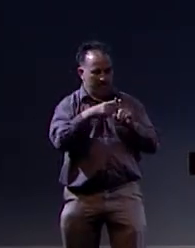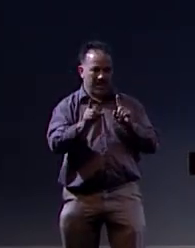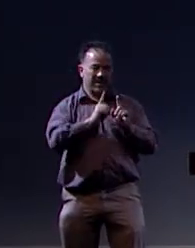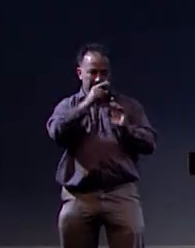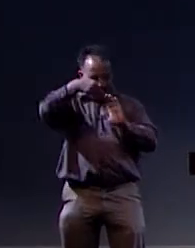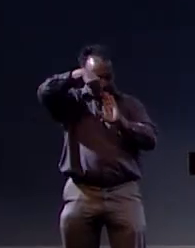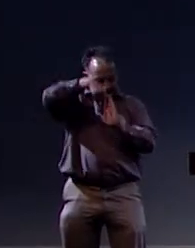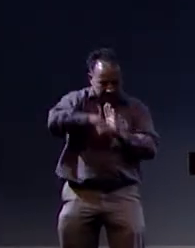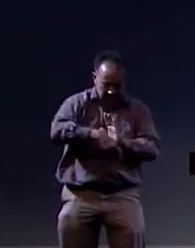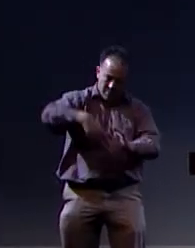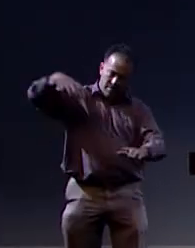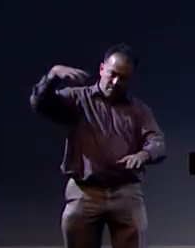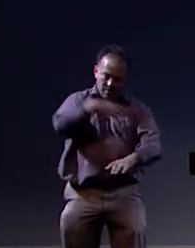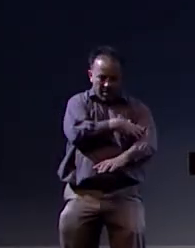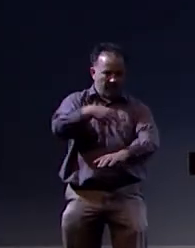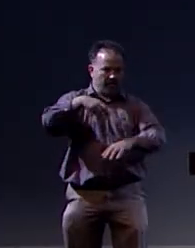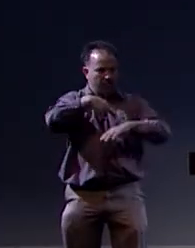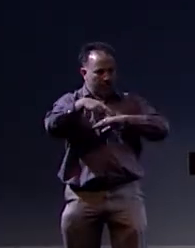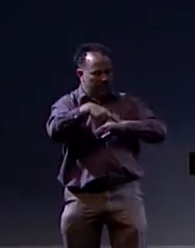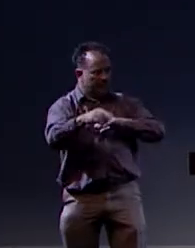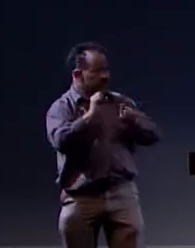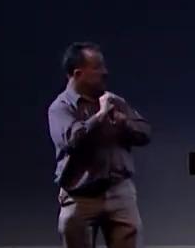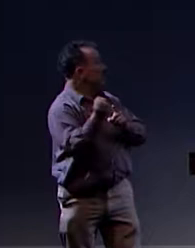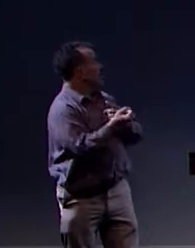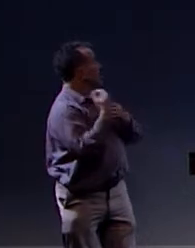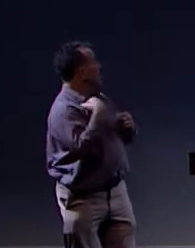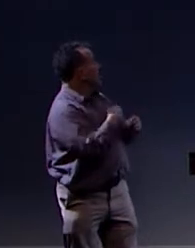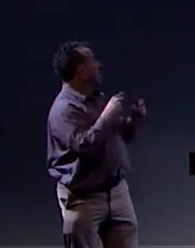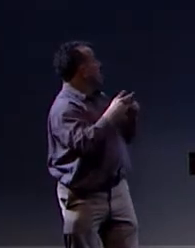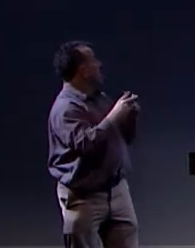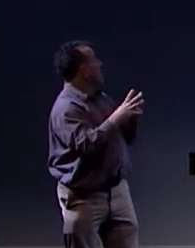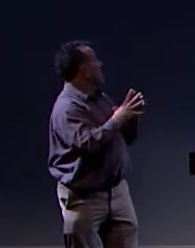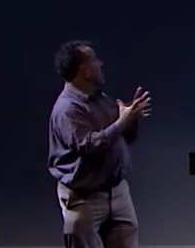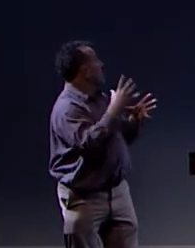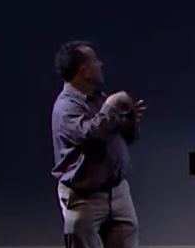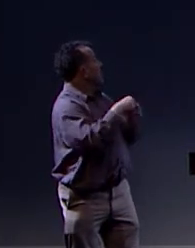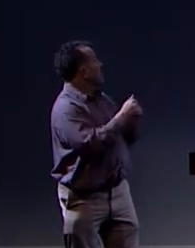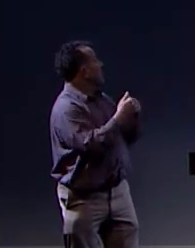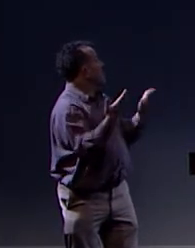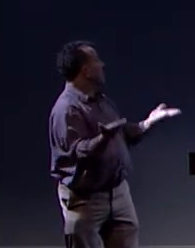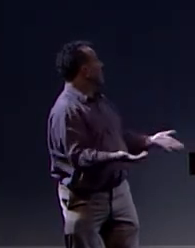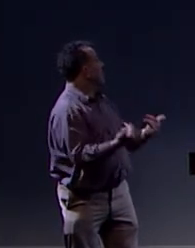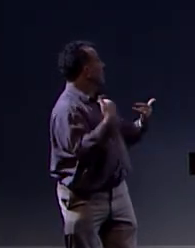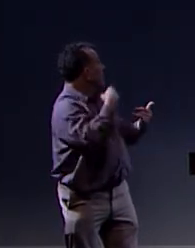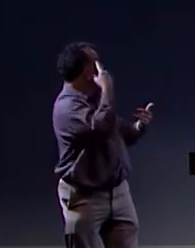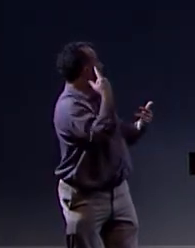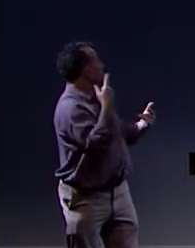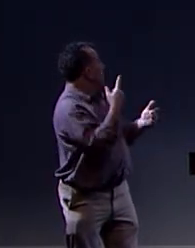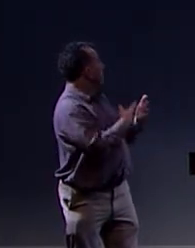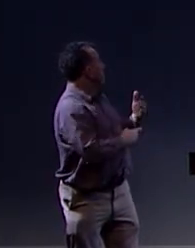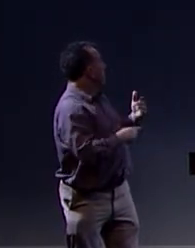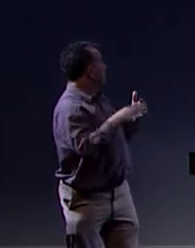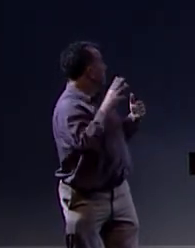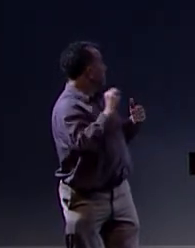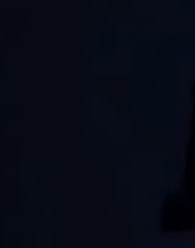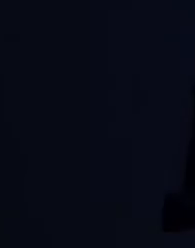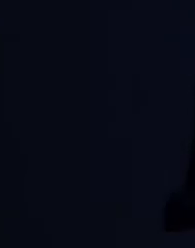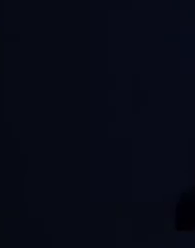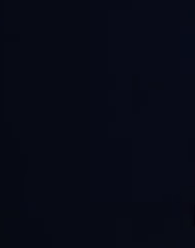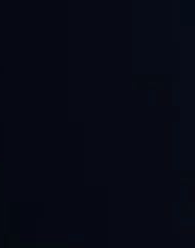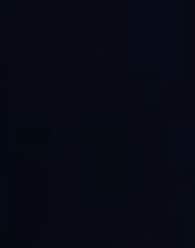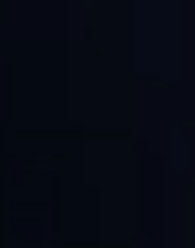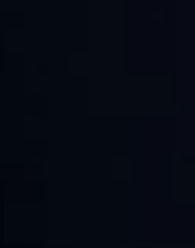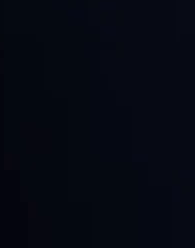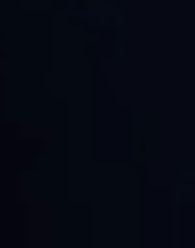deeply profound reference to the situation we're very, very much involved in now. And I think what Magritte understood, and we see this in several of his